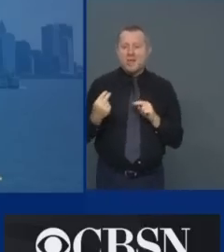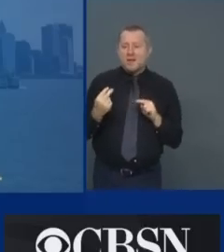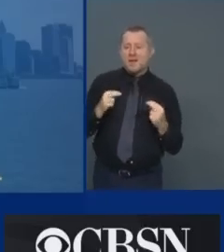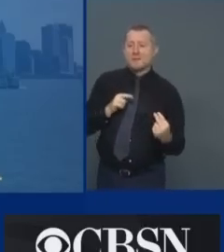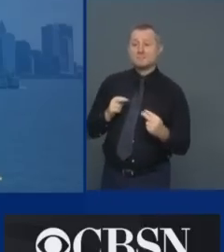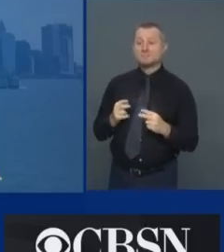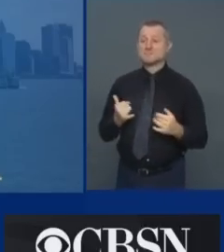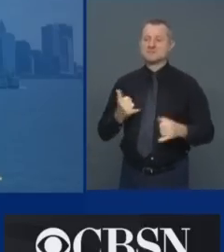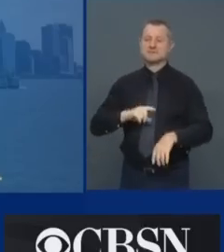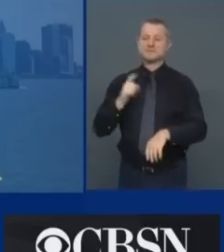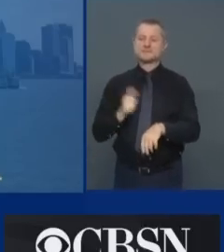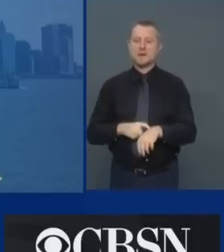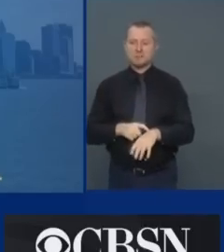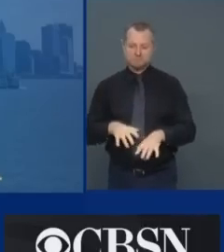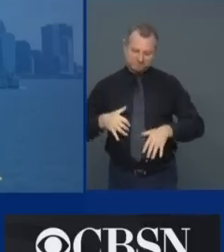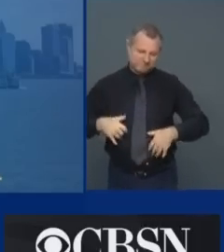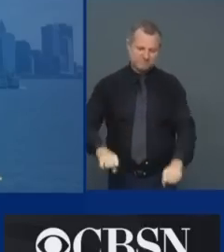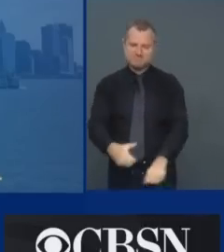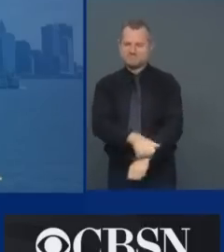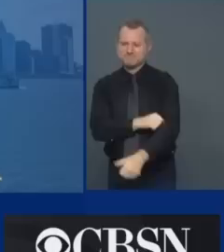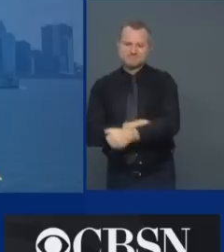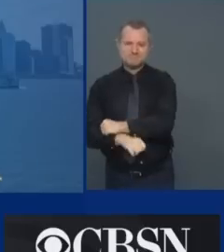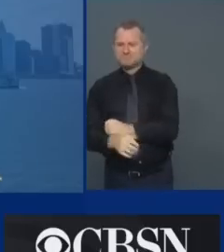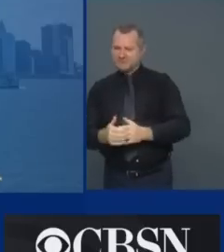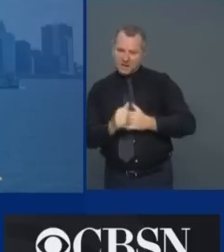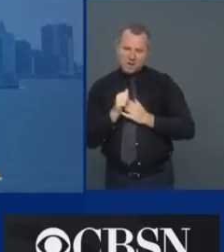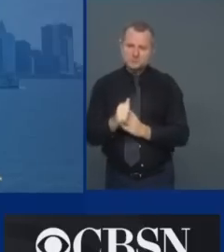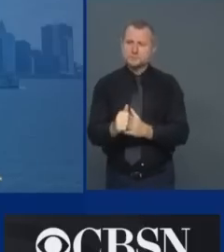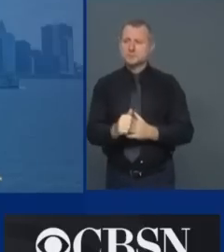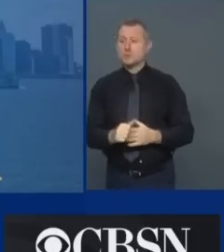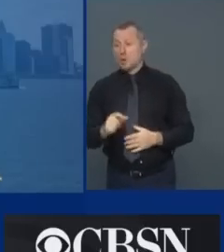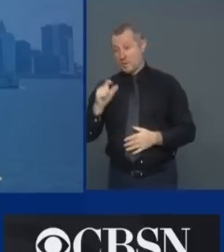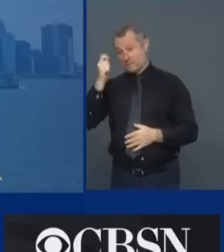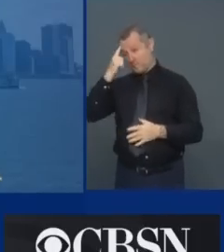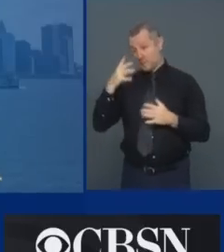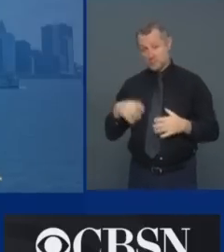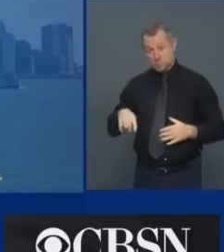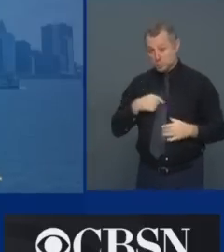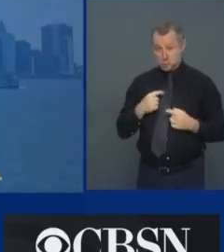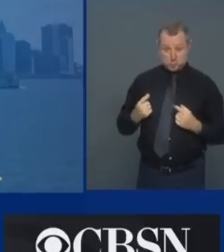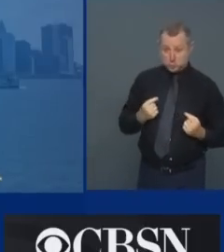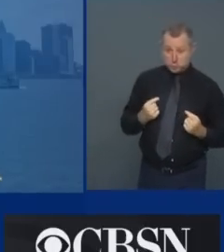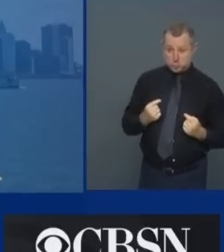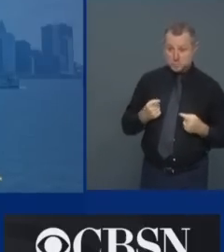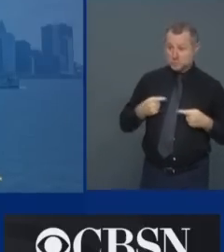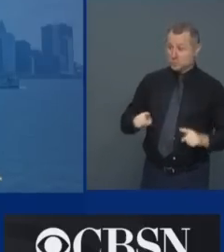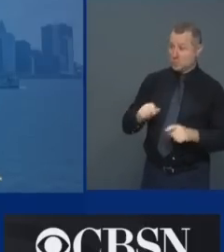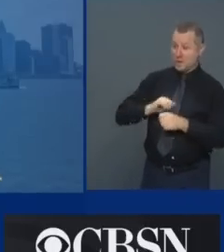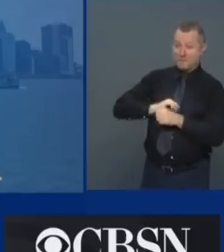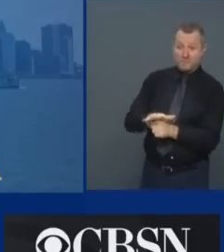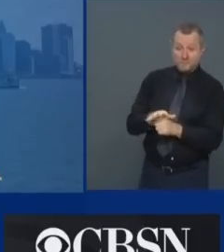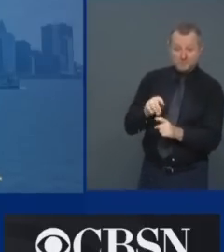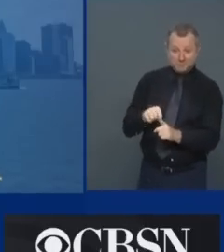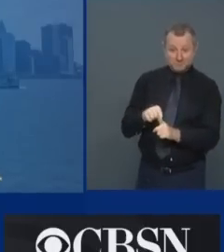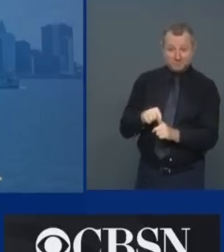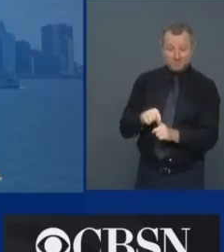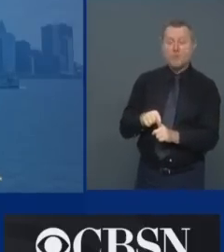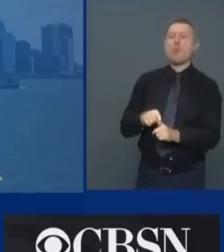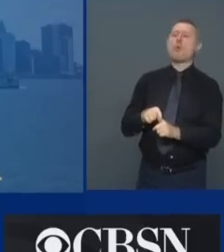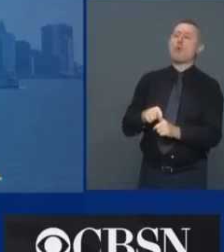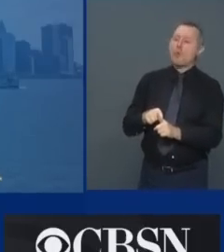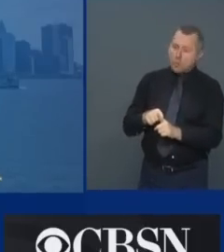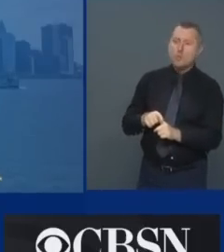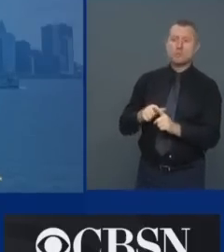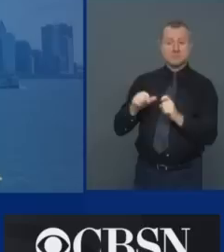lead. What government does in the age of COVID is the matter between life